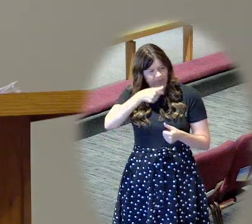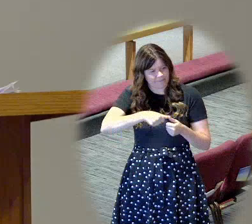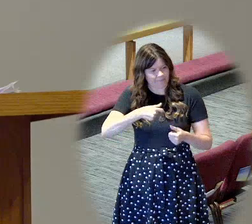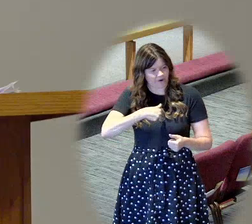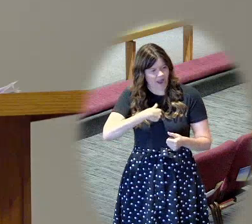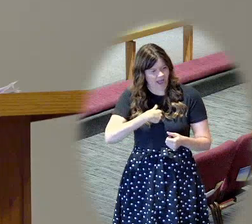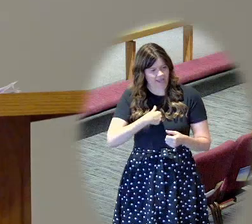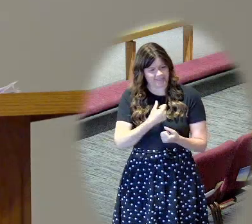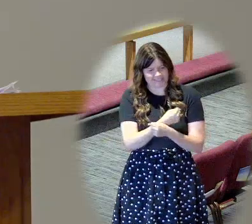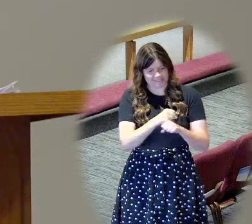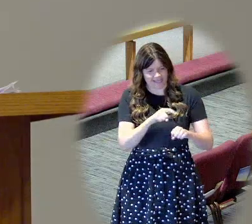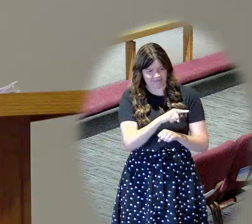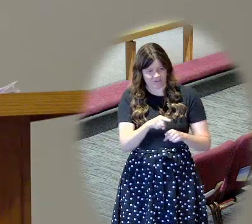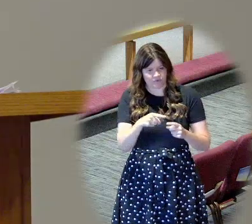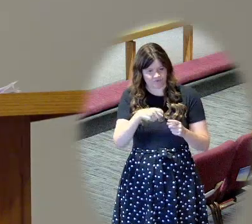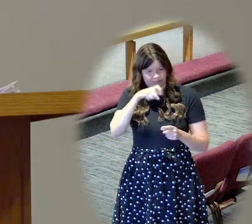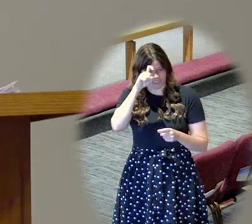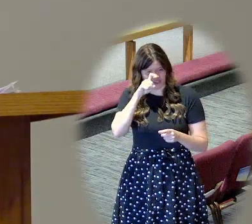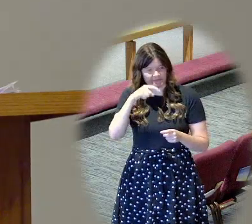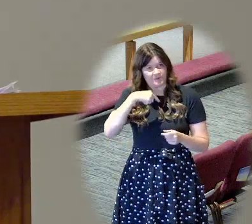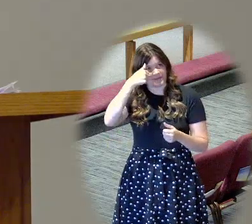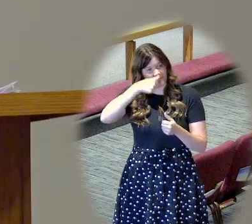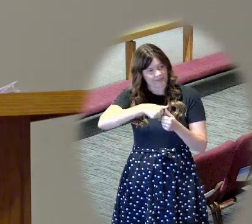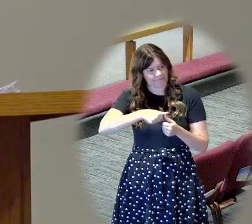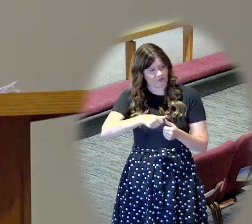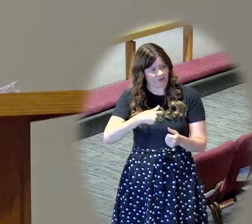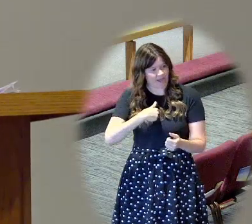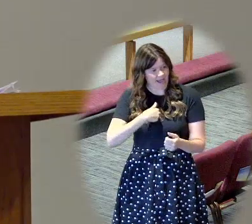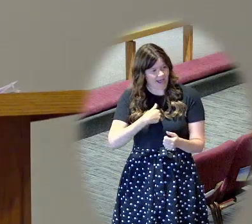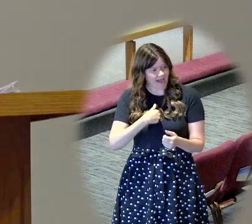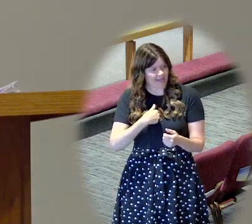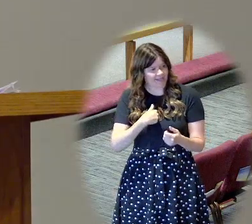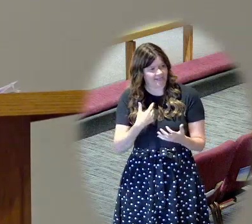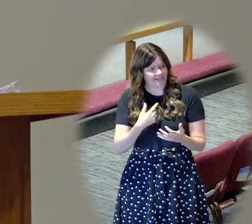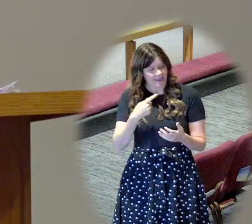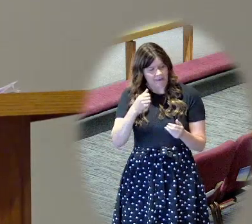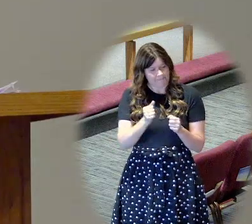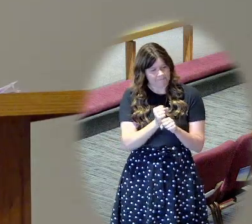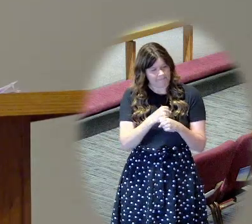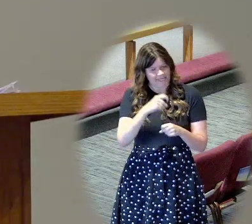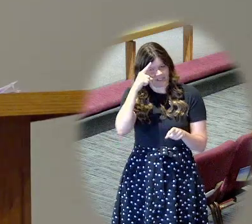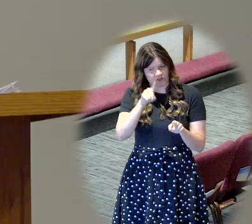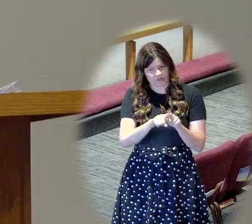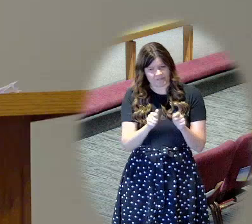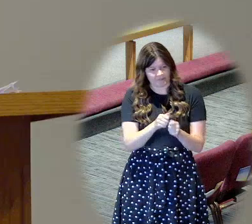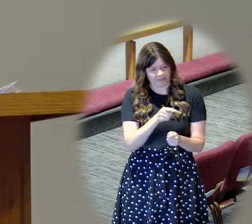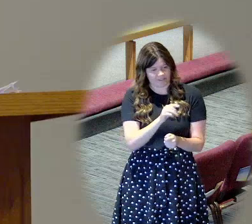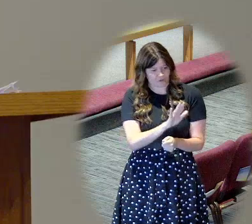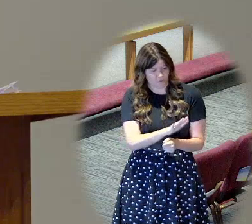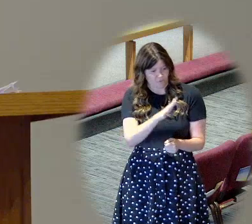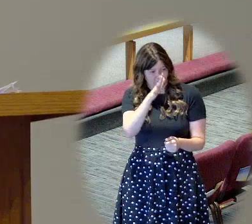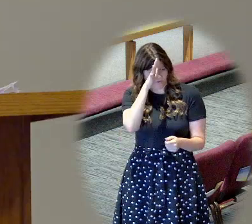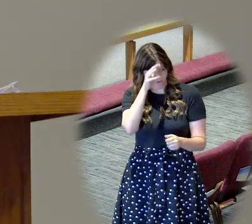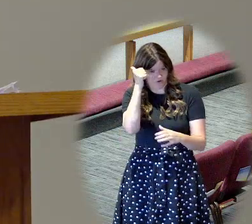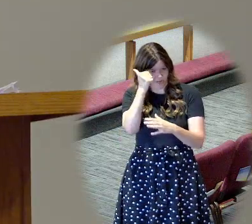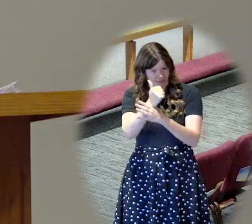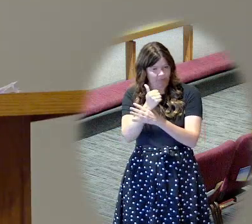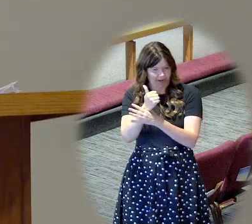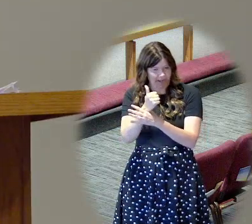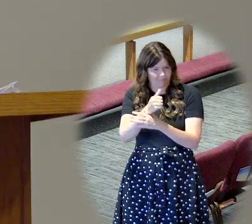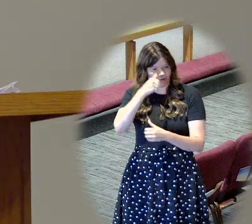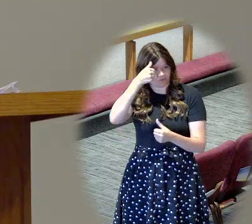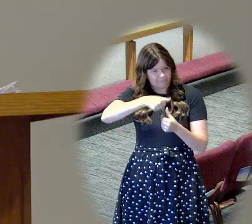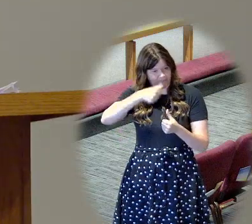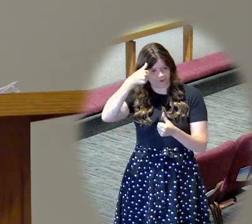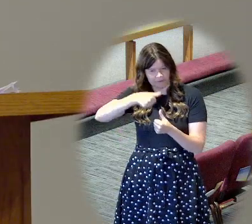Remember how I fought for you against your enemies. Remember the covenant that I made with your father Abraham.